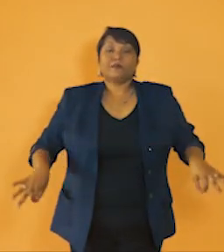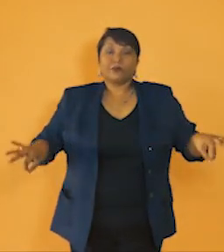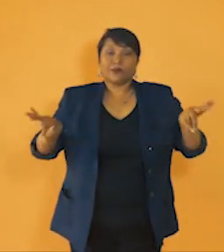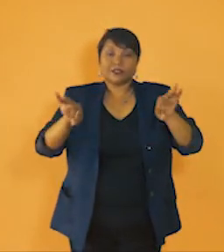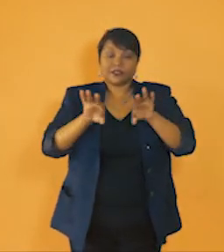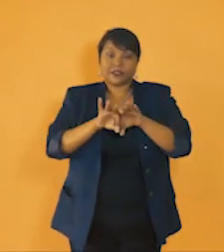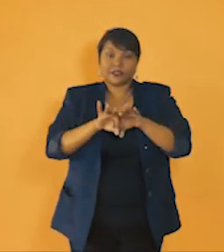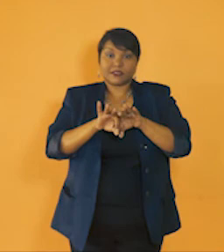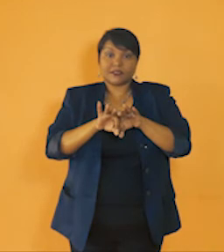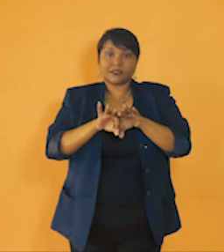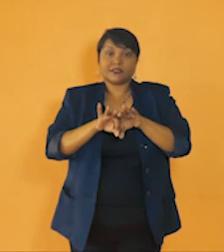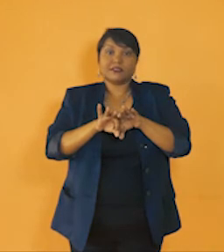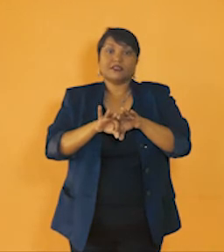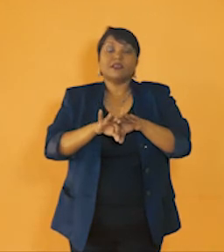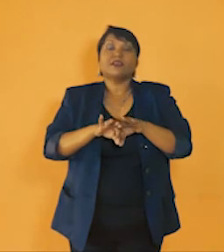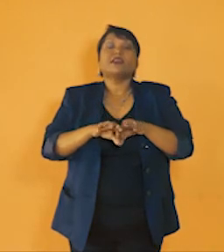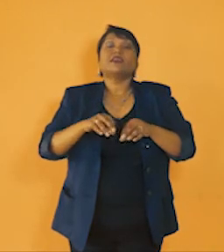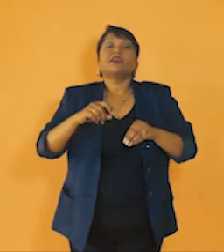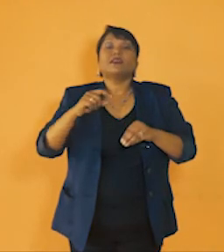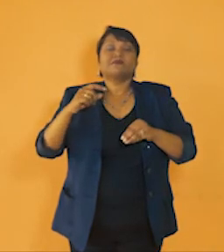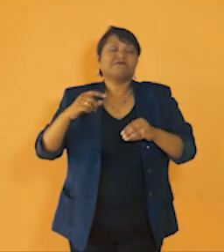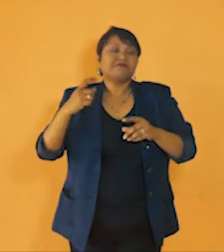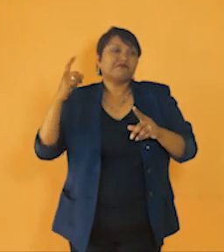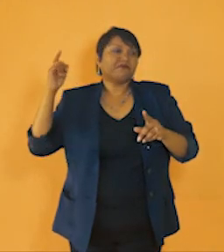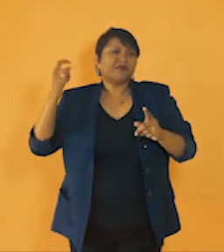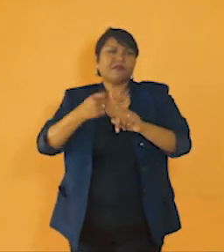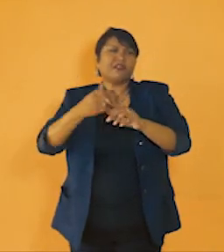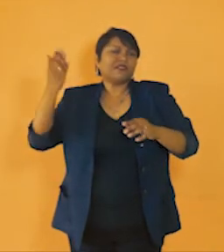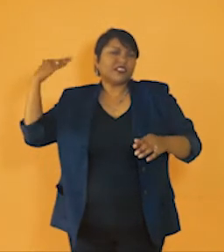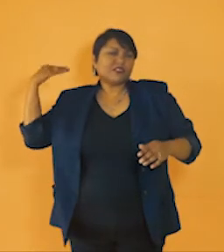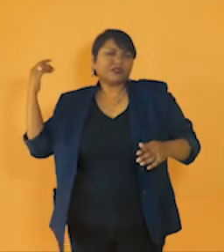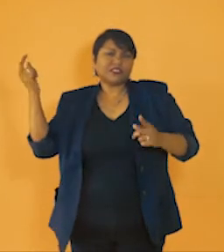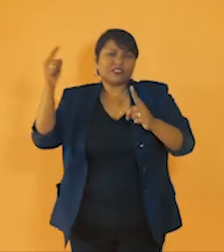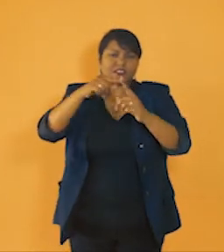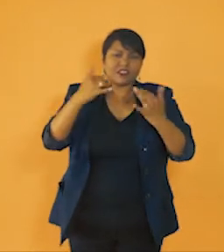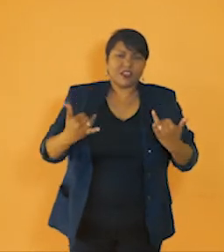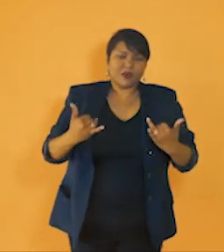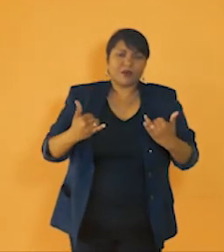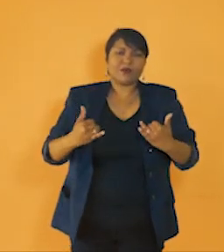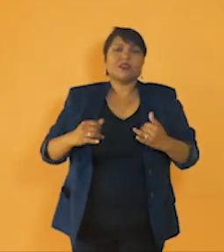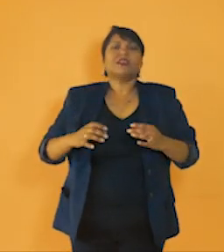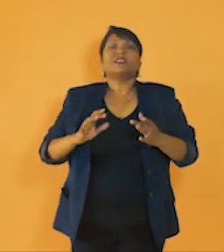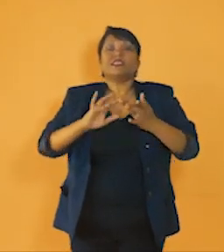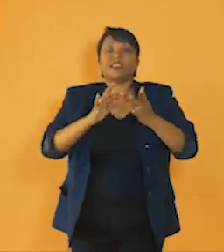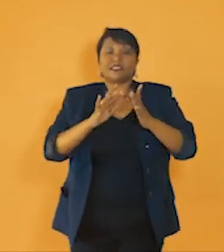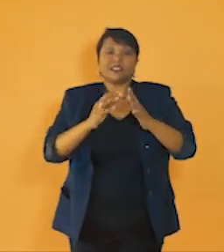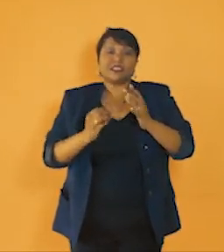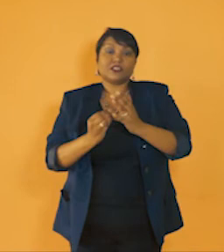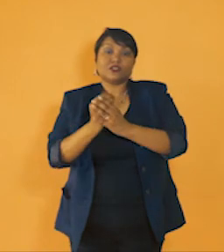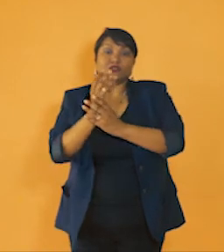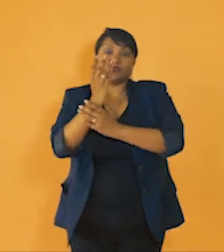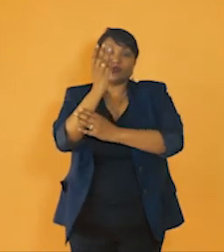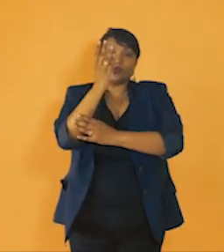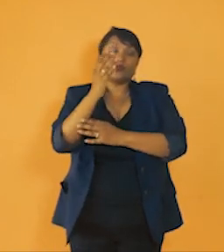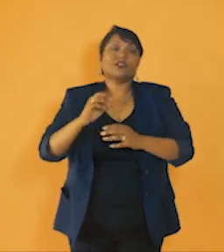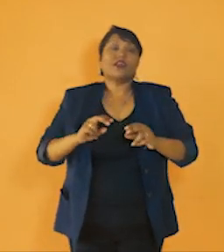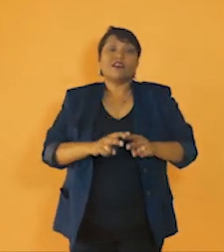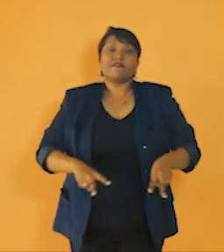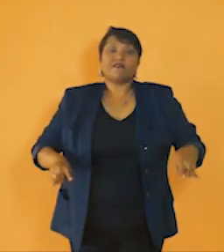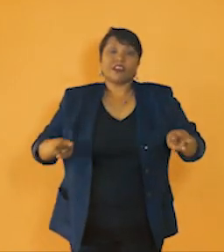all invention, and over the last 30 years, the world has seen the evolution of the internet and its